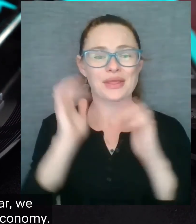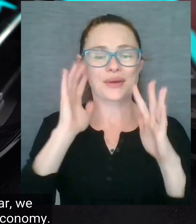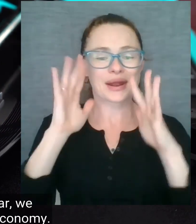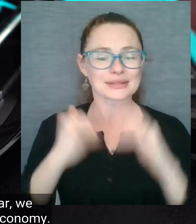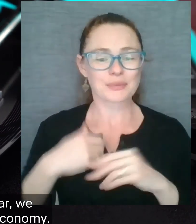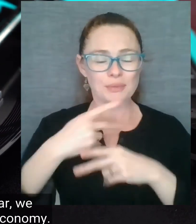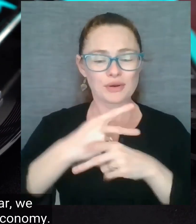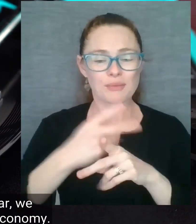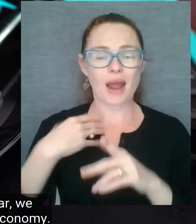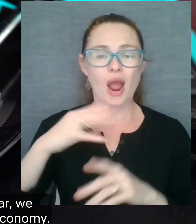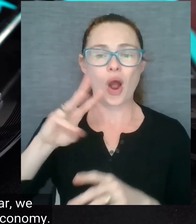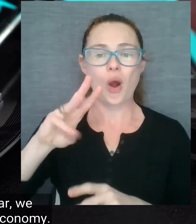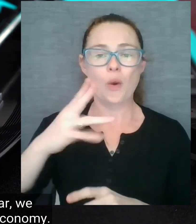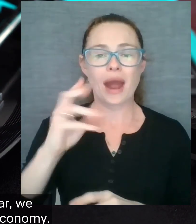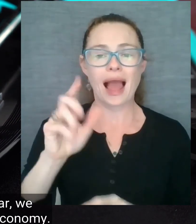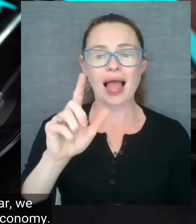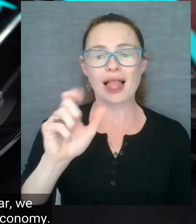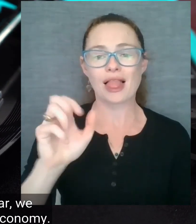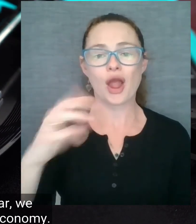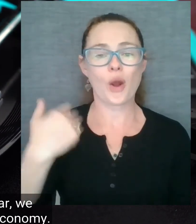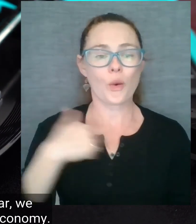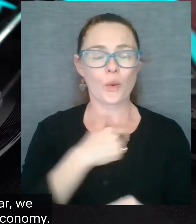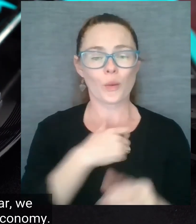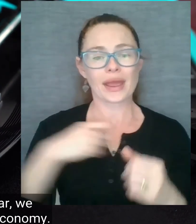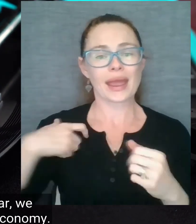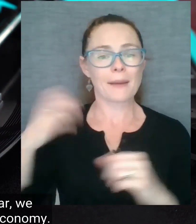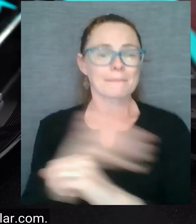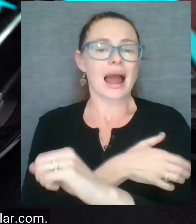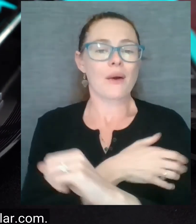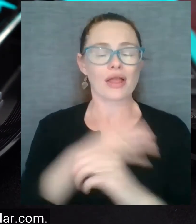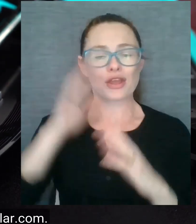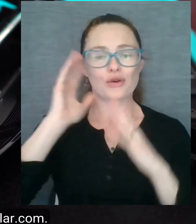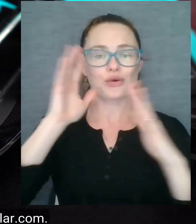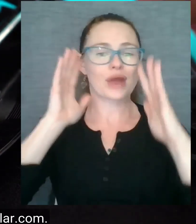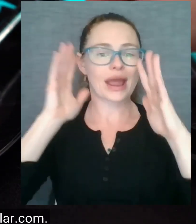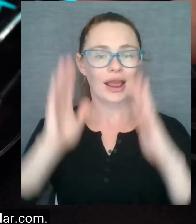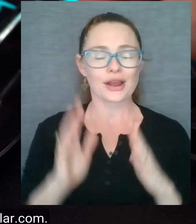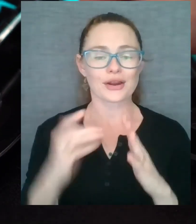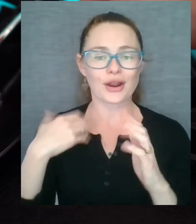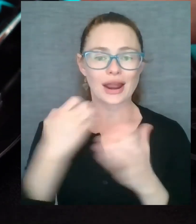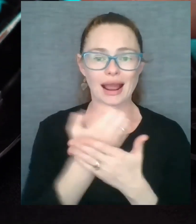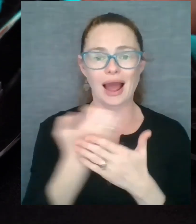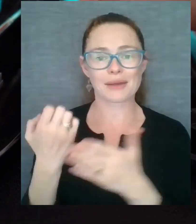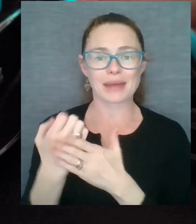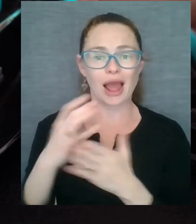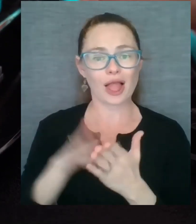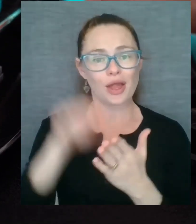produced by Whalar. Whalar, we power the creator economy. Learn more at whalar.com.